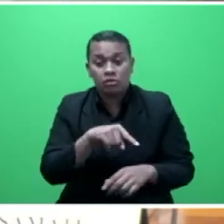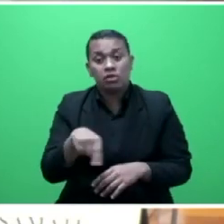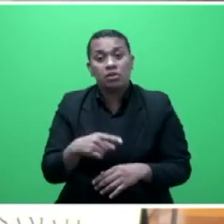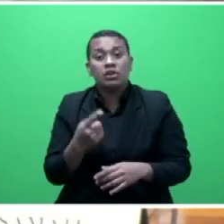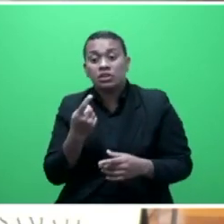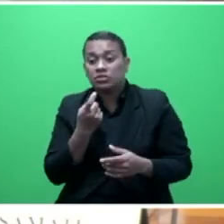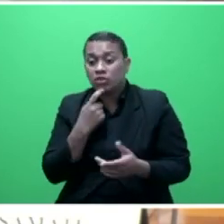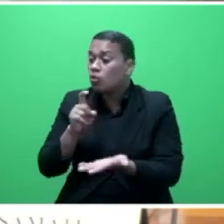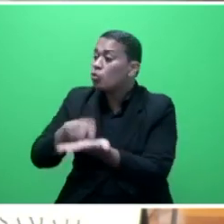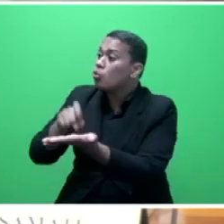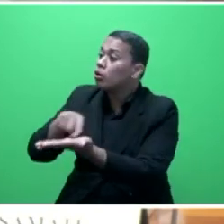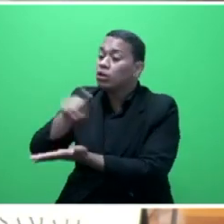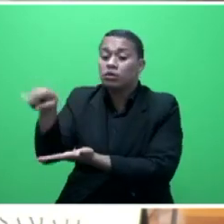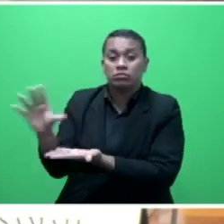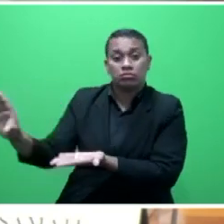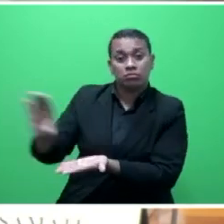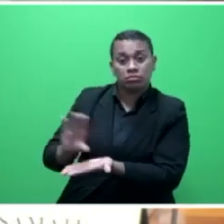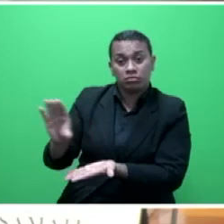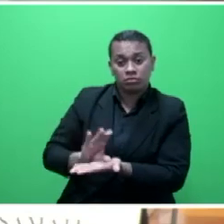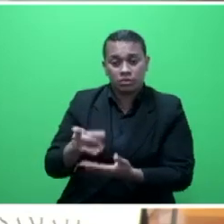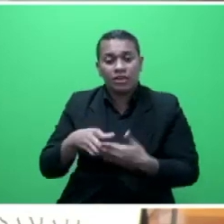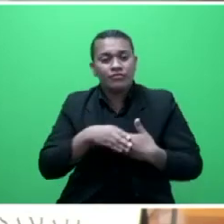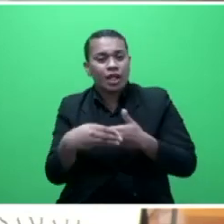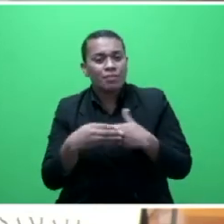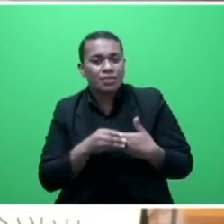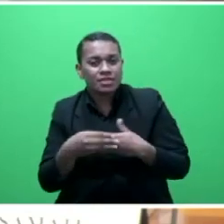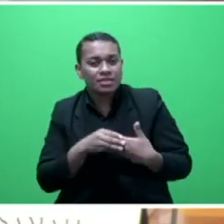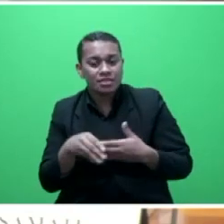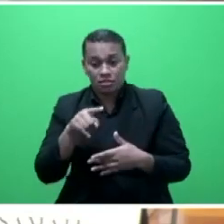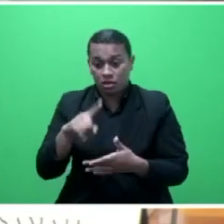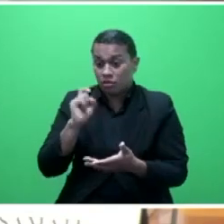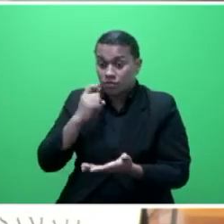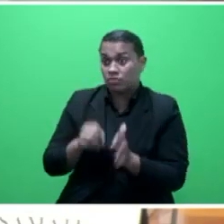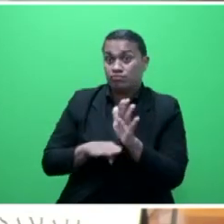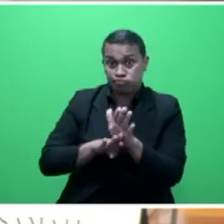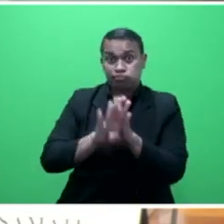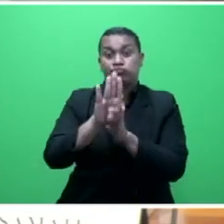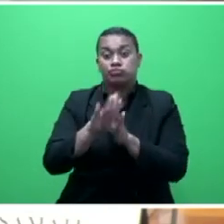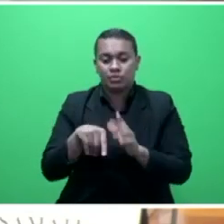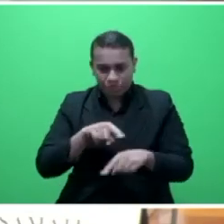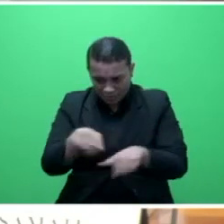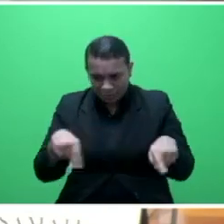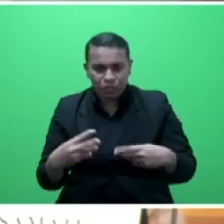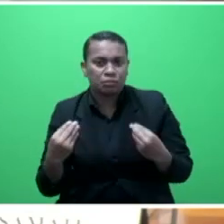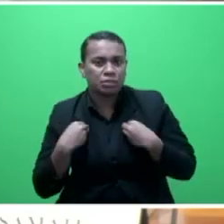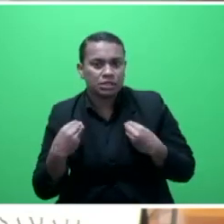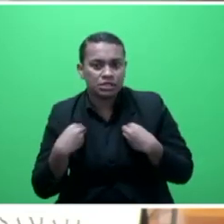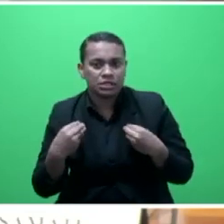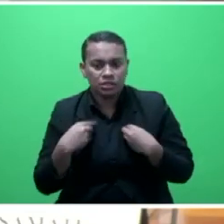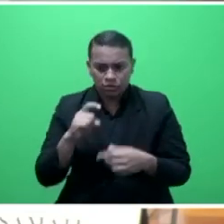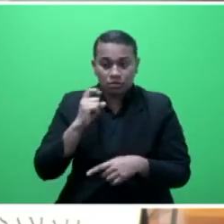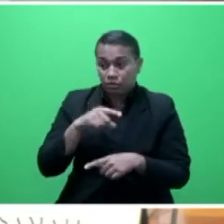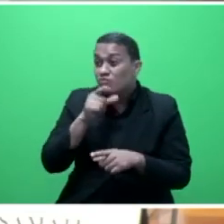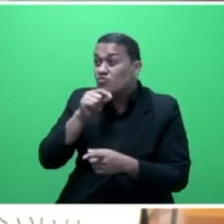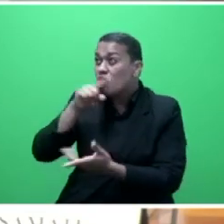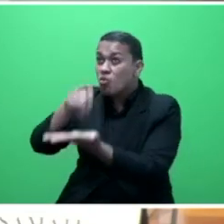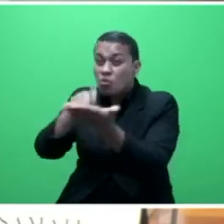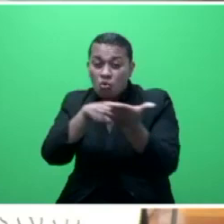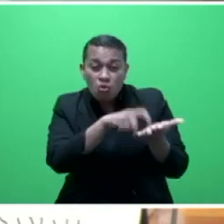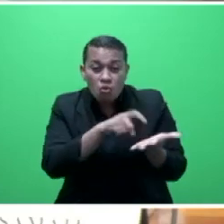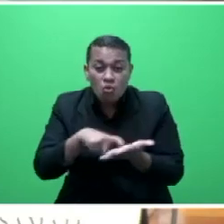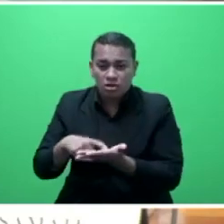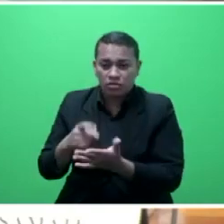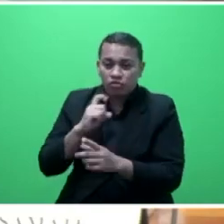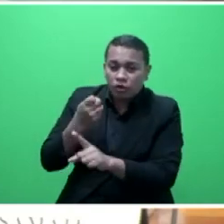on enterprises until our economy makes its recovery. These businesses, borrowing at extremely concessionary